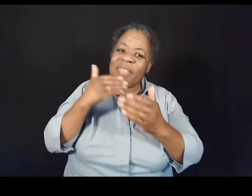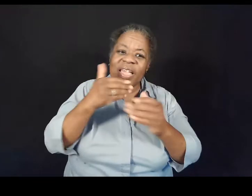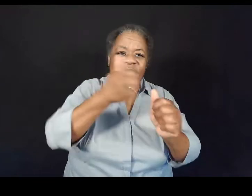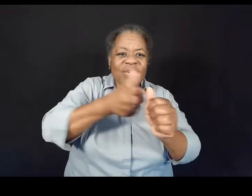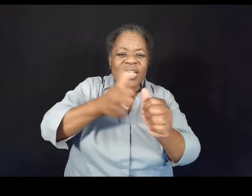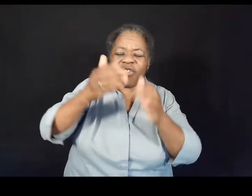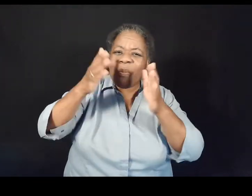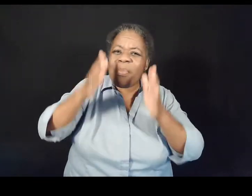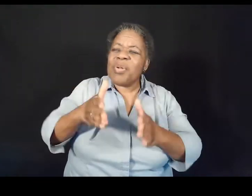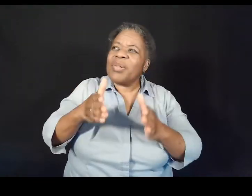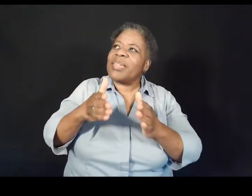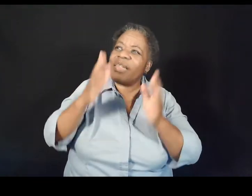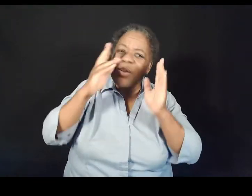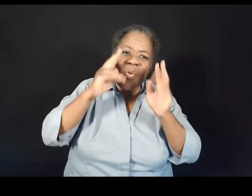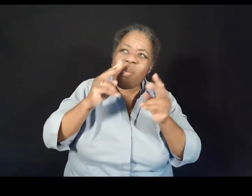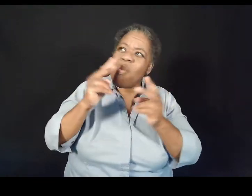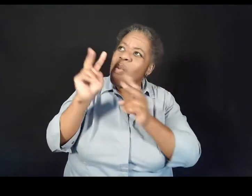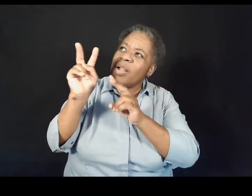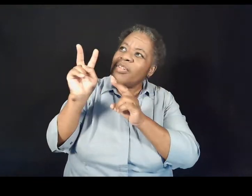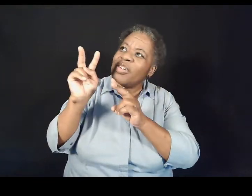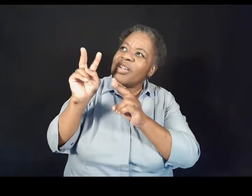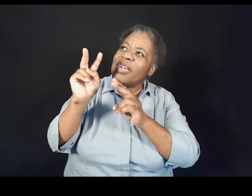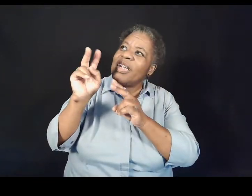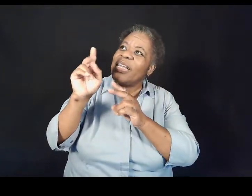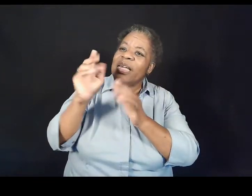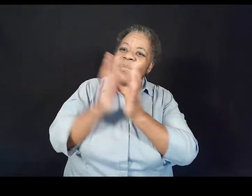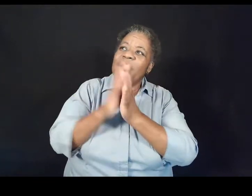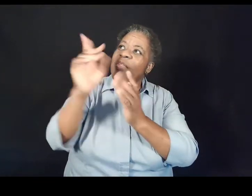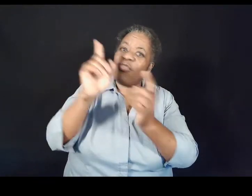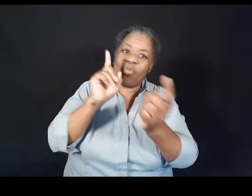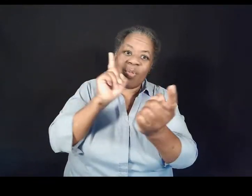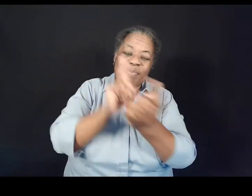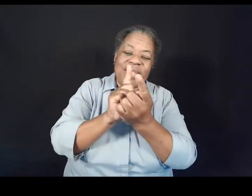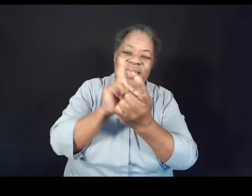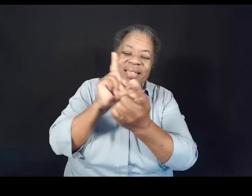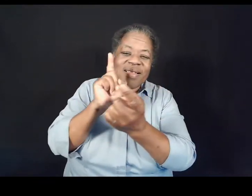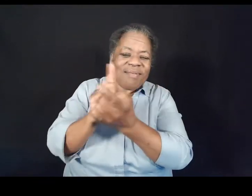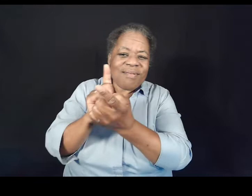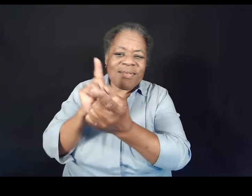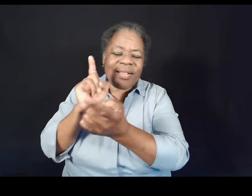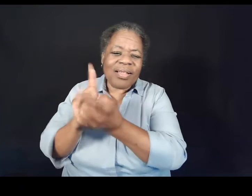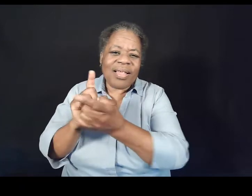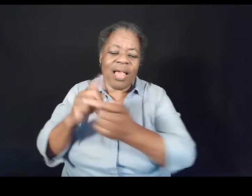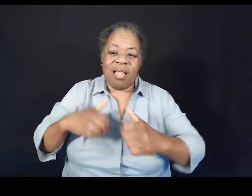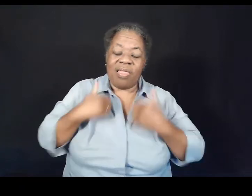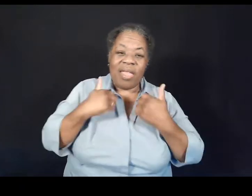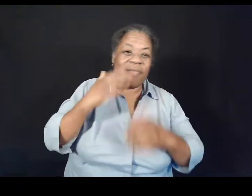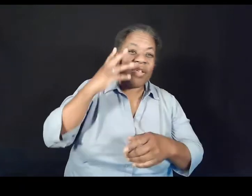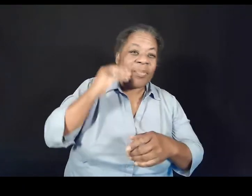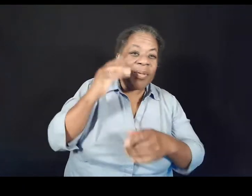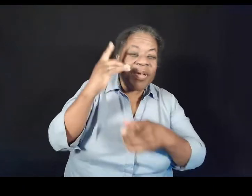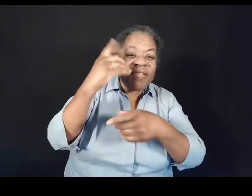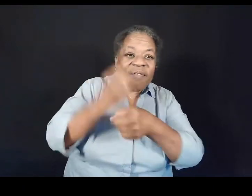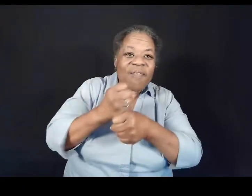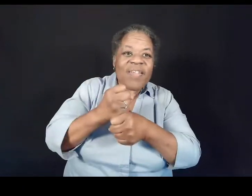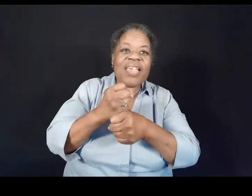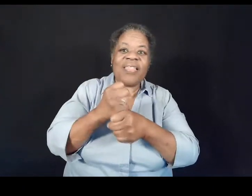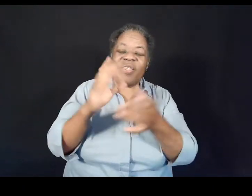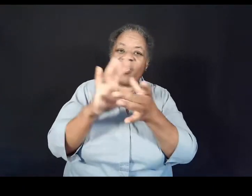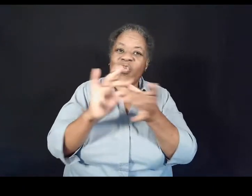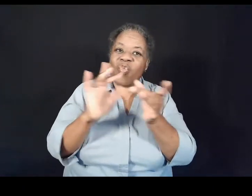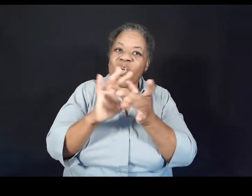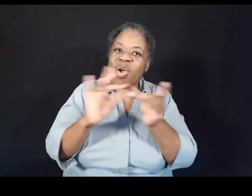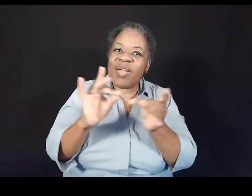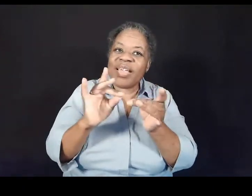are, and ask that you'd meet them in this time. Our life experiences and faith stories are as unique as our fingerprints, yet we all